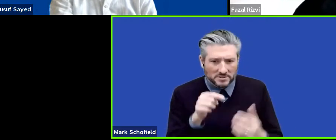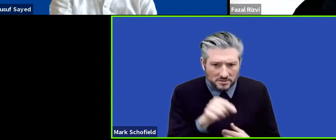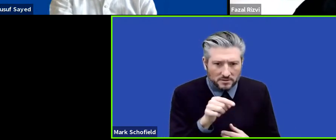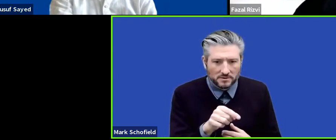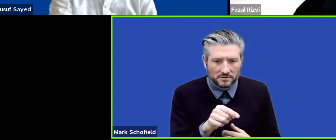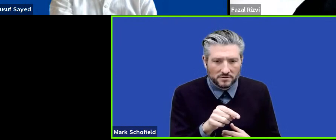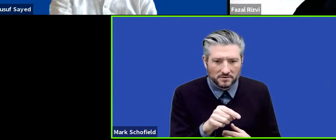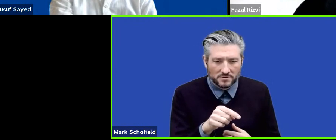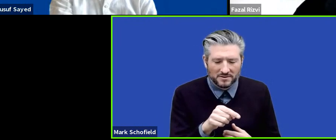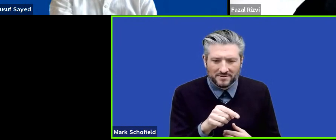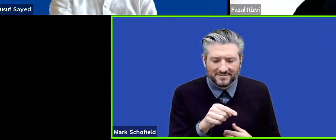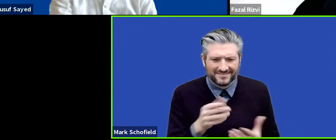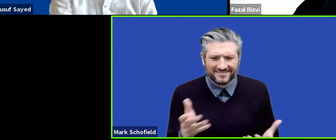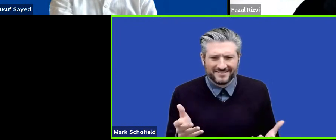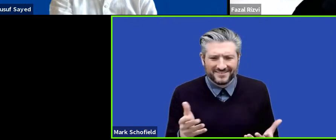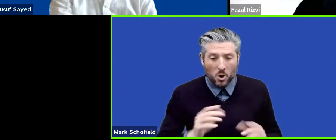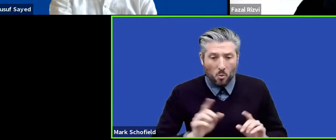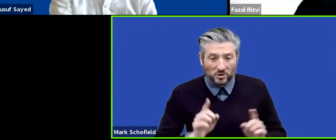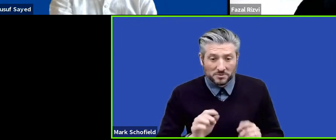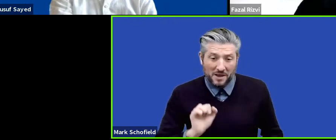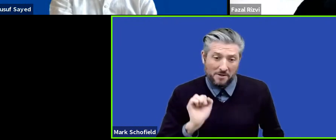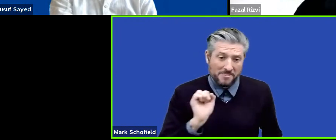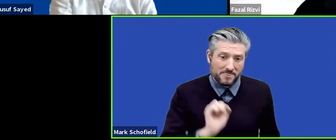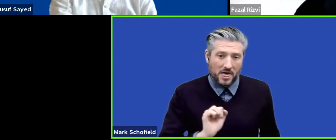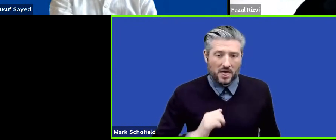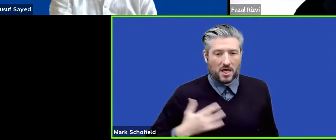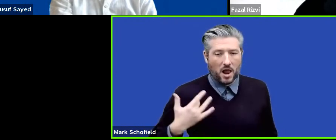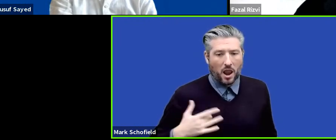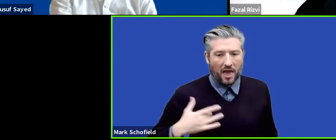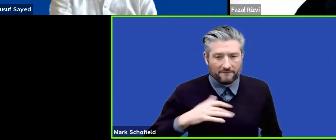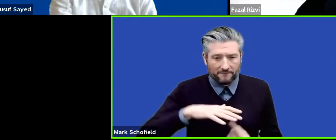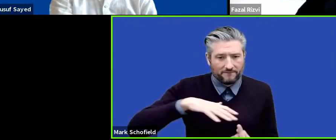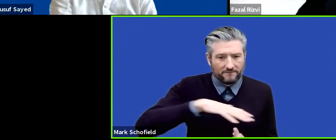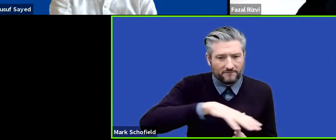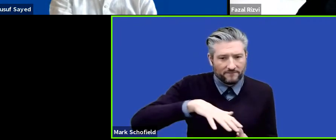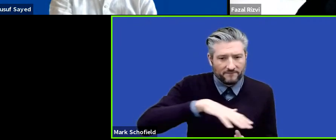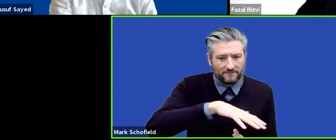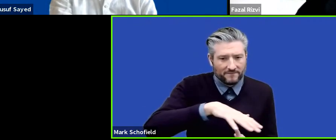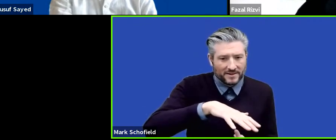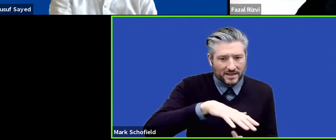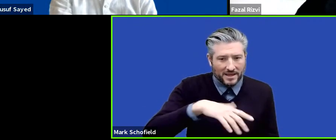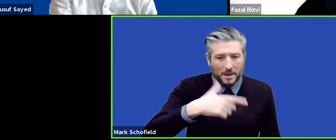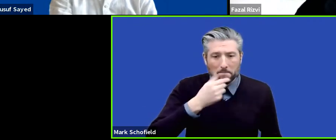live. Actuality has become the focus of